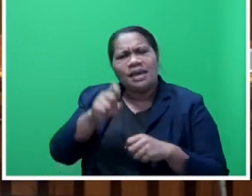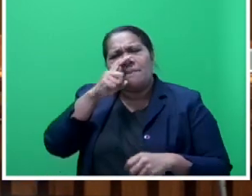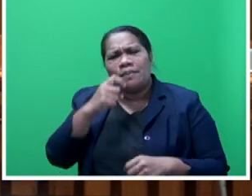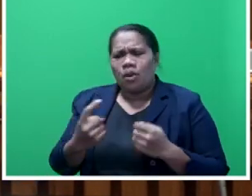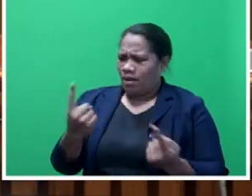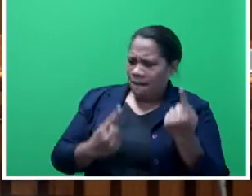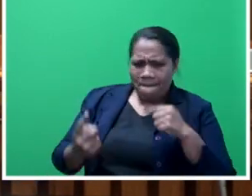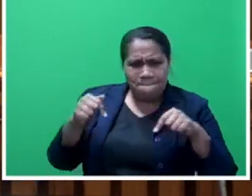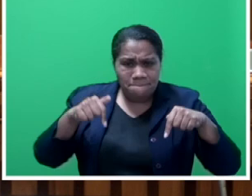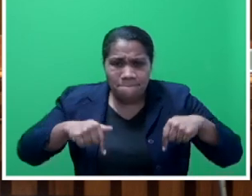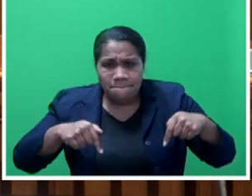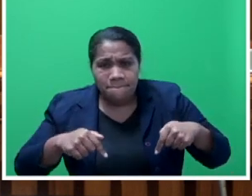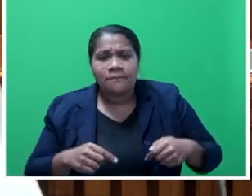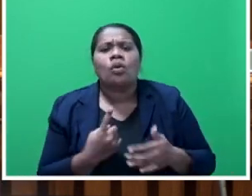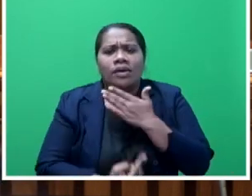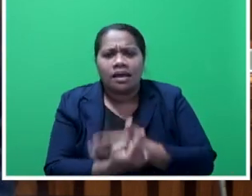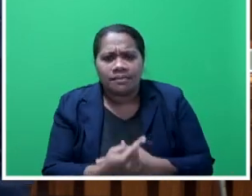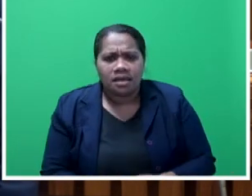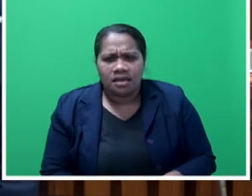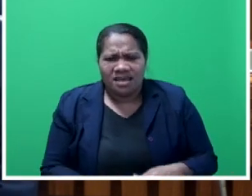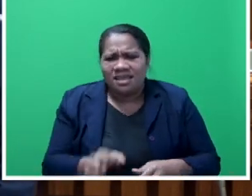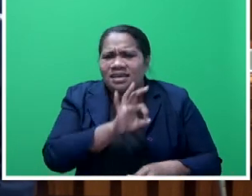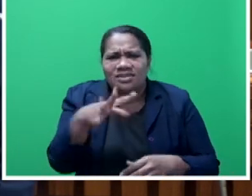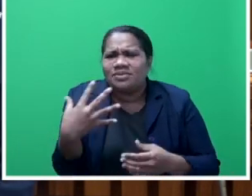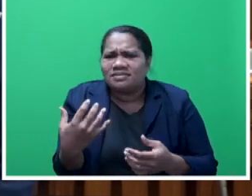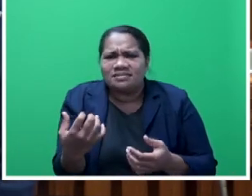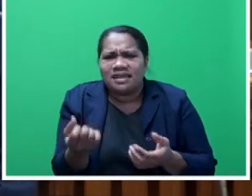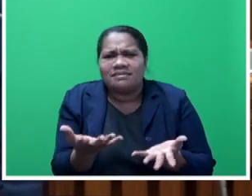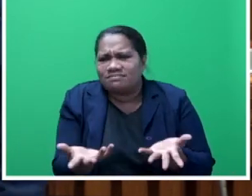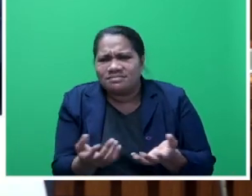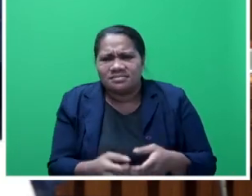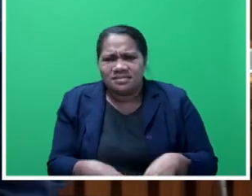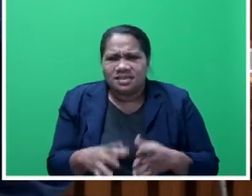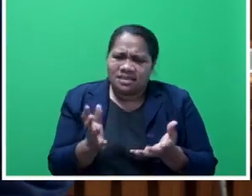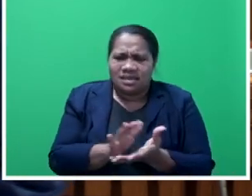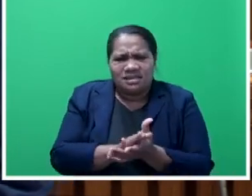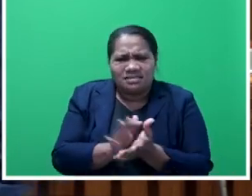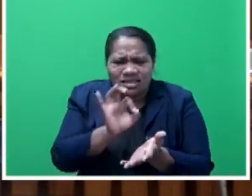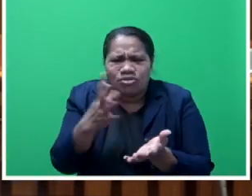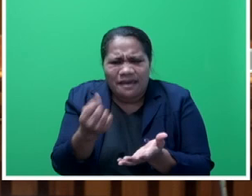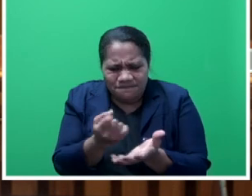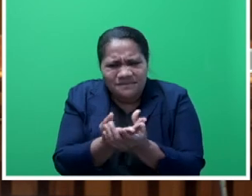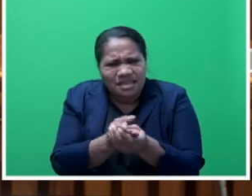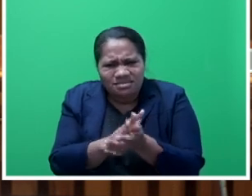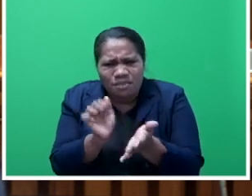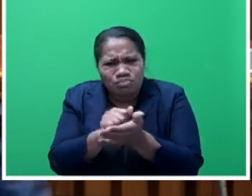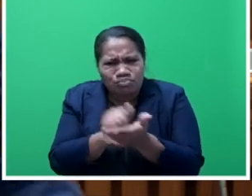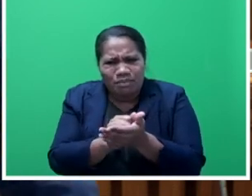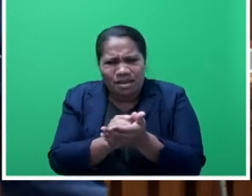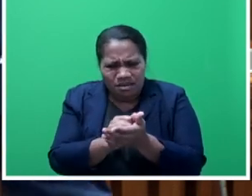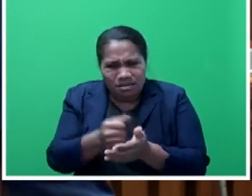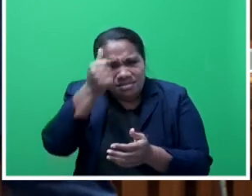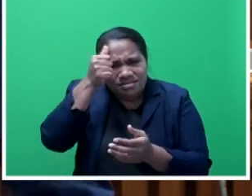this chamber without clean hands. And they pontificate here about it. Mr. Speaker,